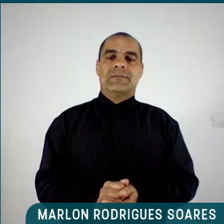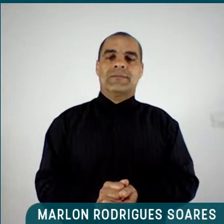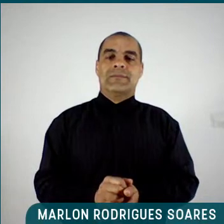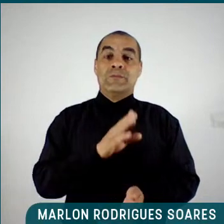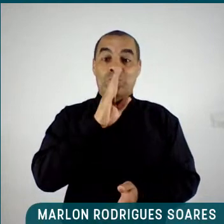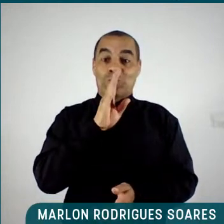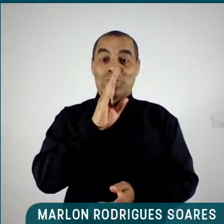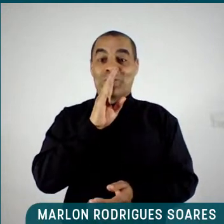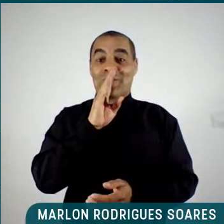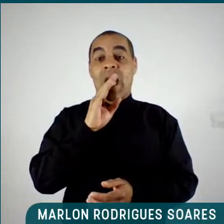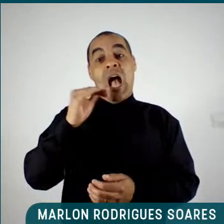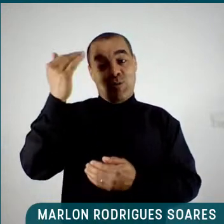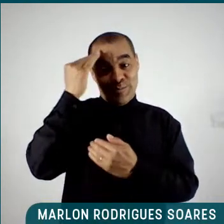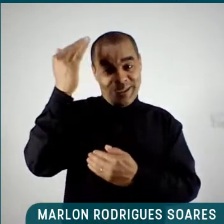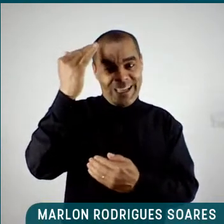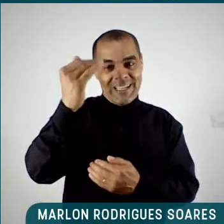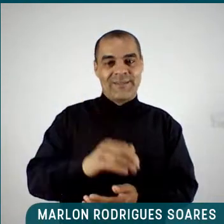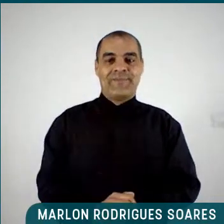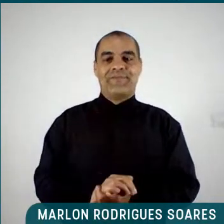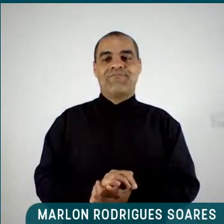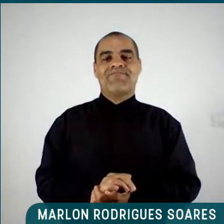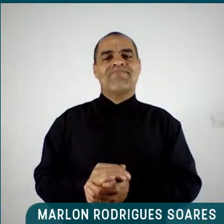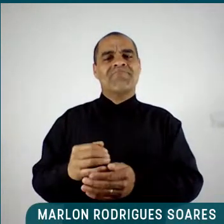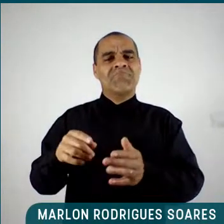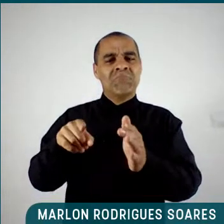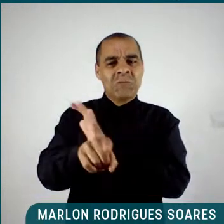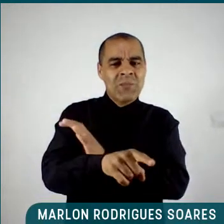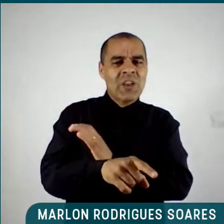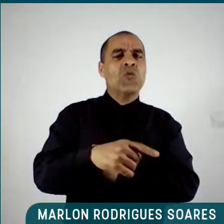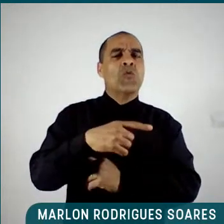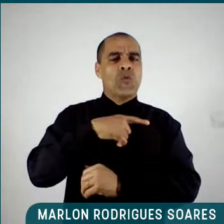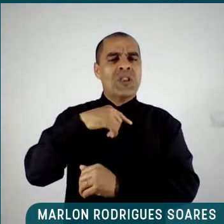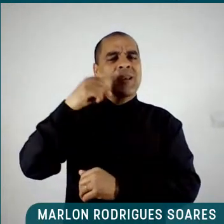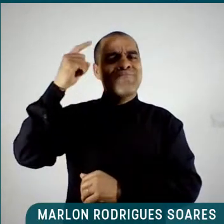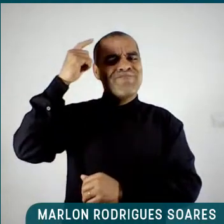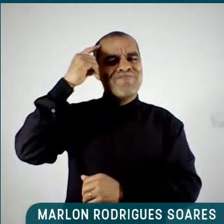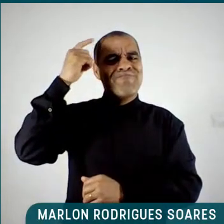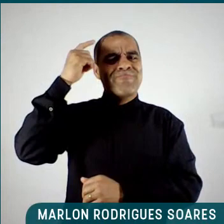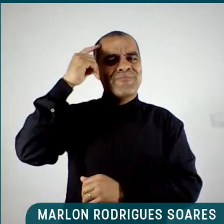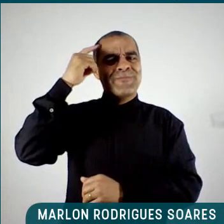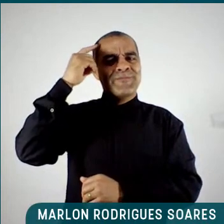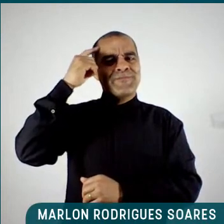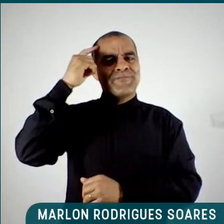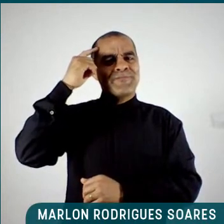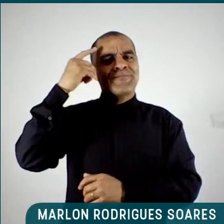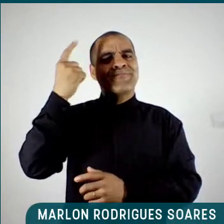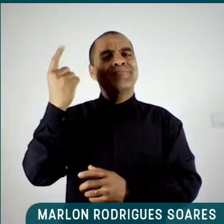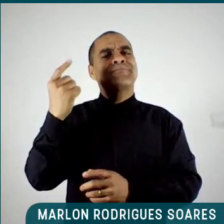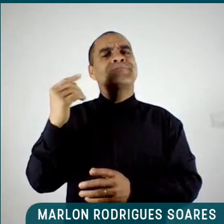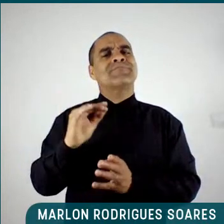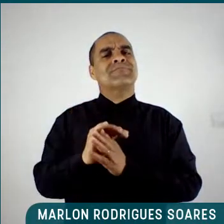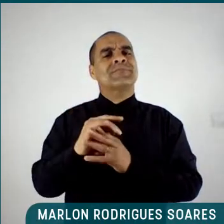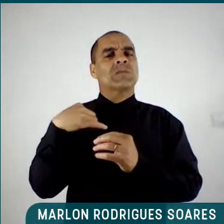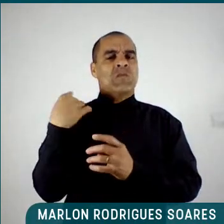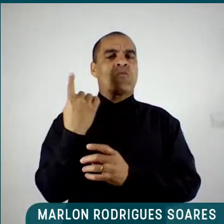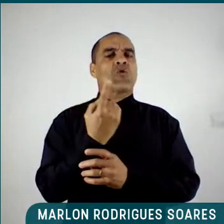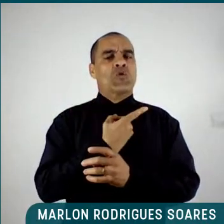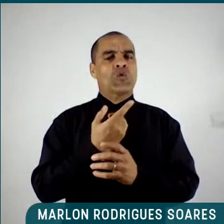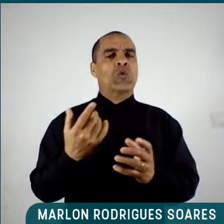Obrigada. Essa é uma pergunta que eu tenho pensado bastante a respeito. This is something that I've been thinking about,